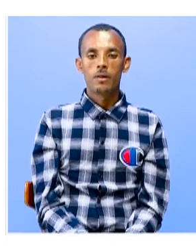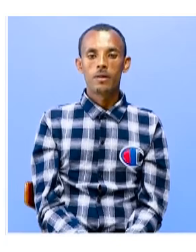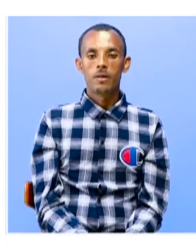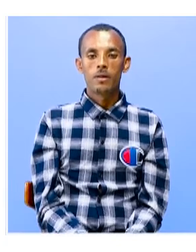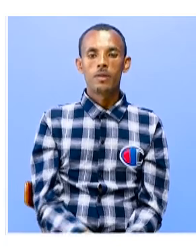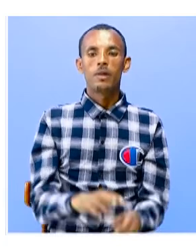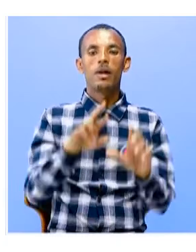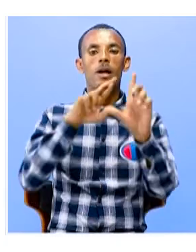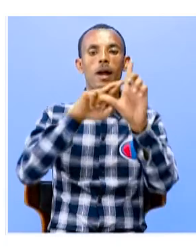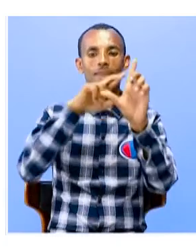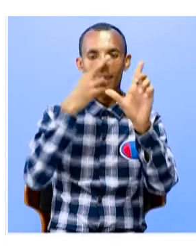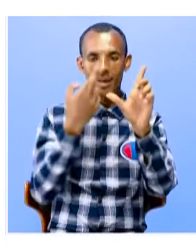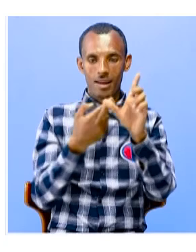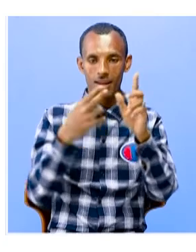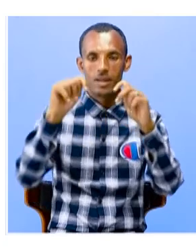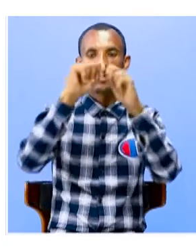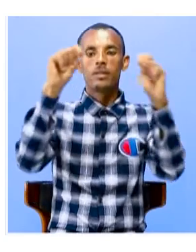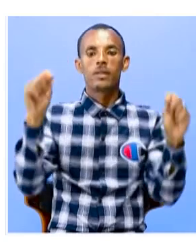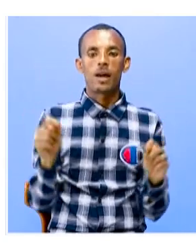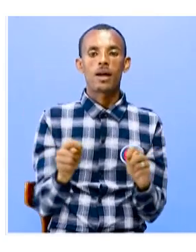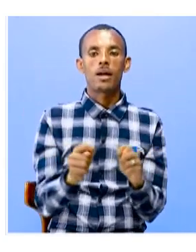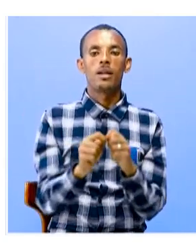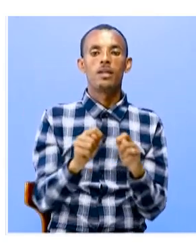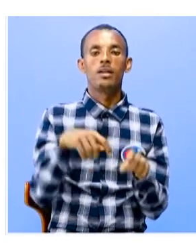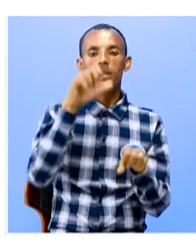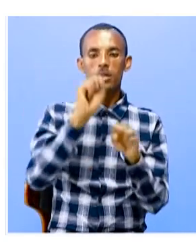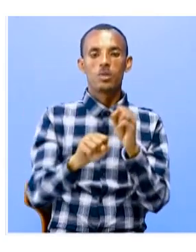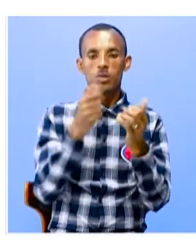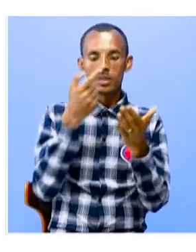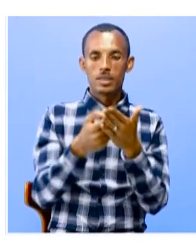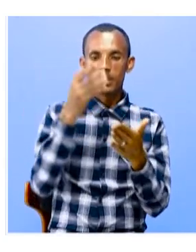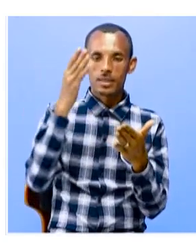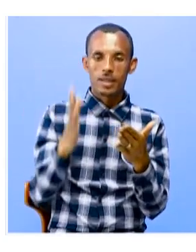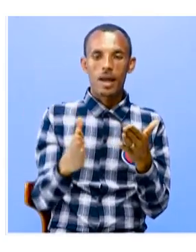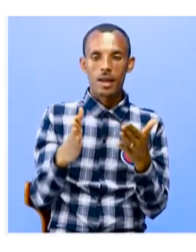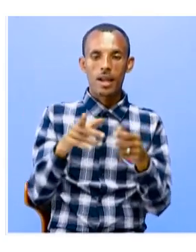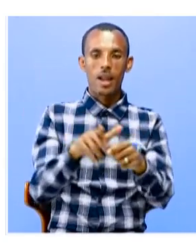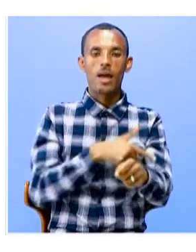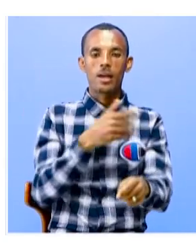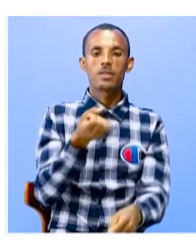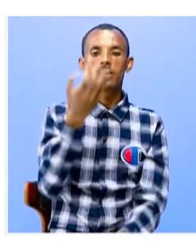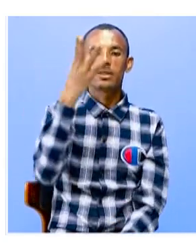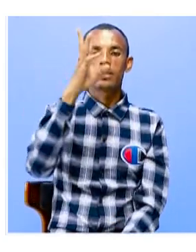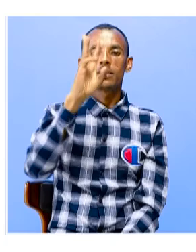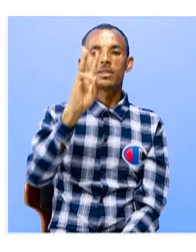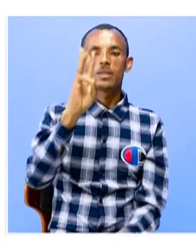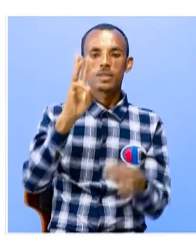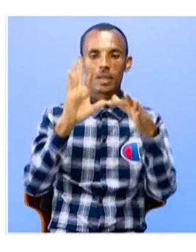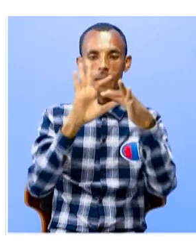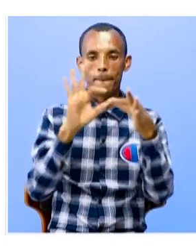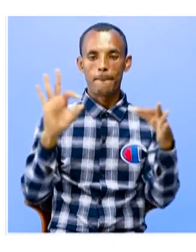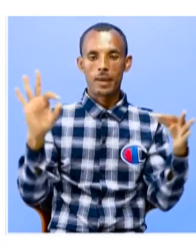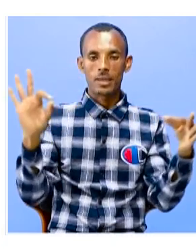It's a right angle triangle. So this side length is 6 meter. This